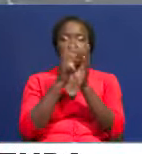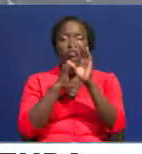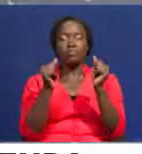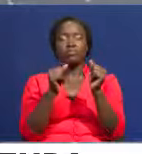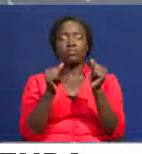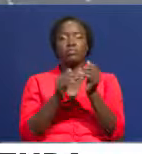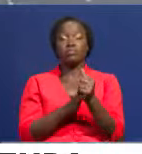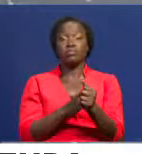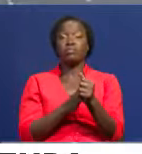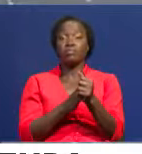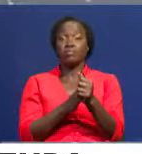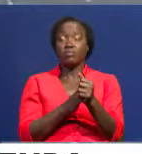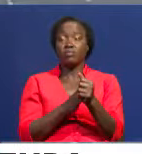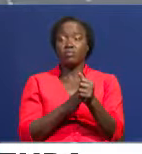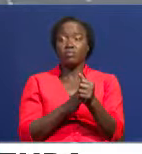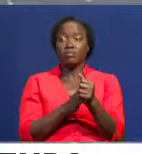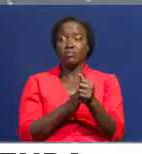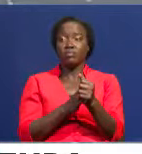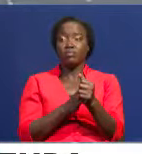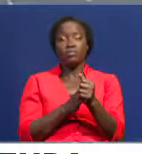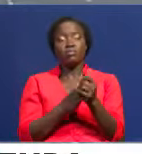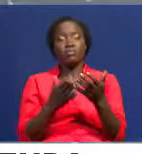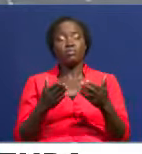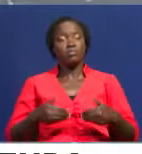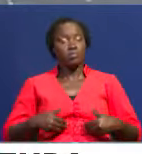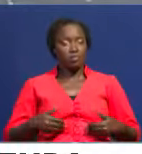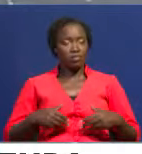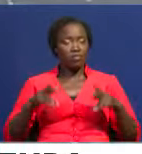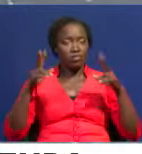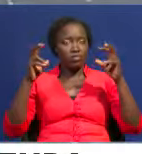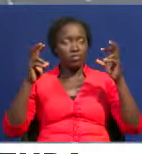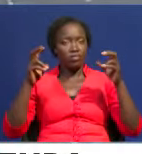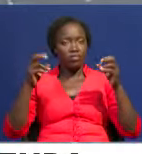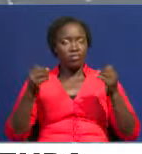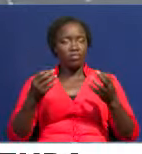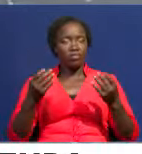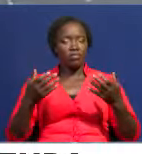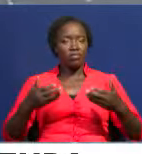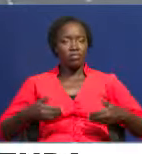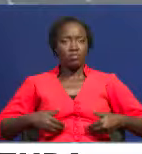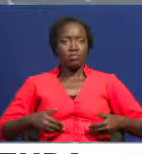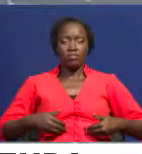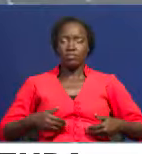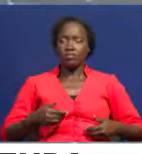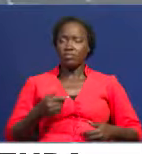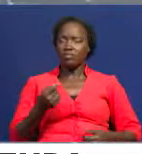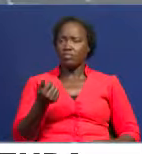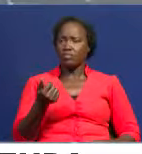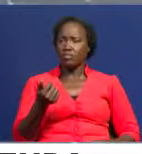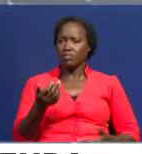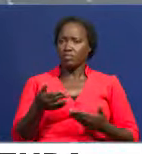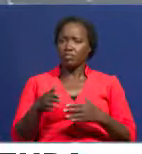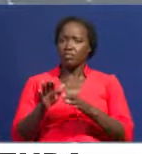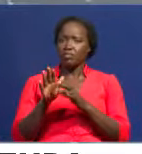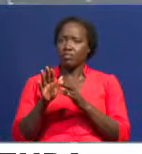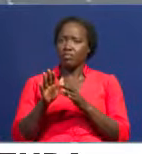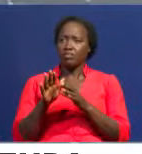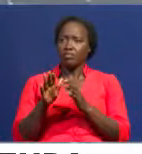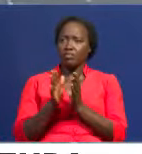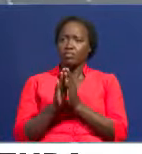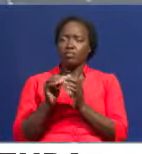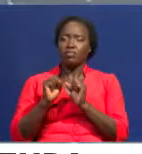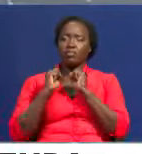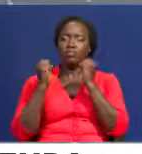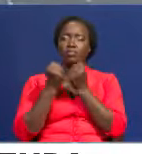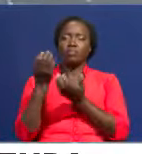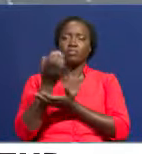Mm-hmm. And when I come to the issues of youths, we know a huge basket of minority youths have been left on the margin of our